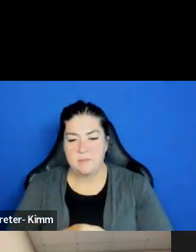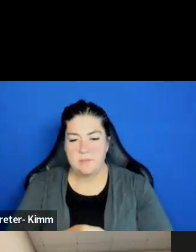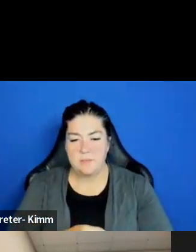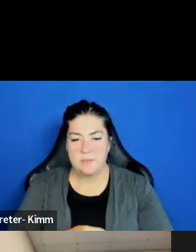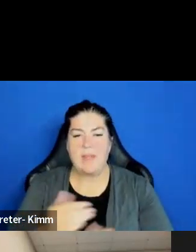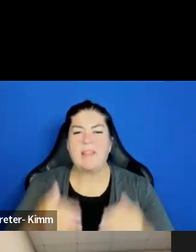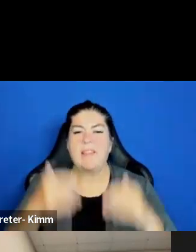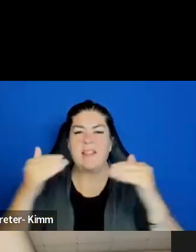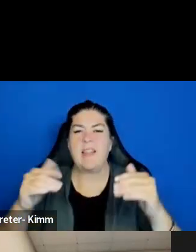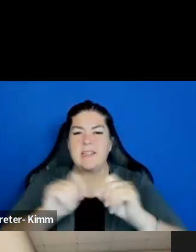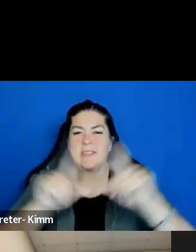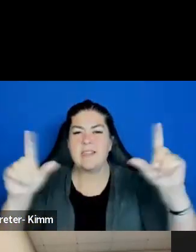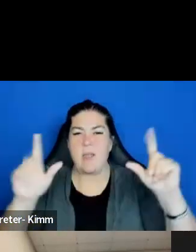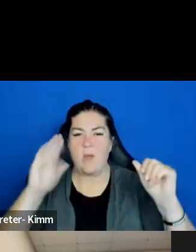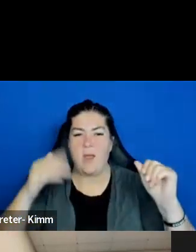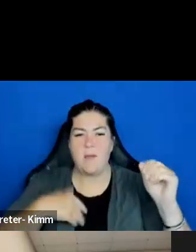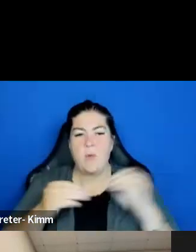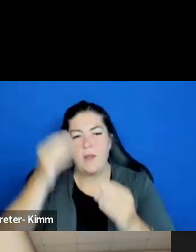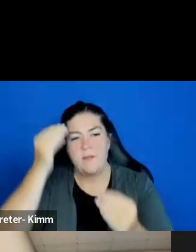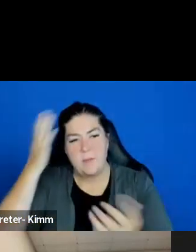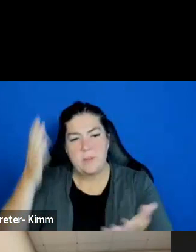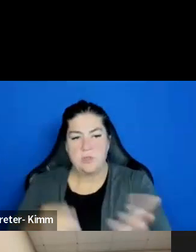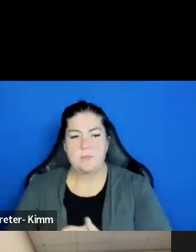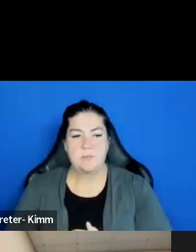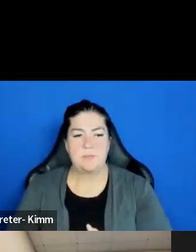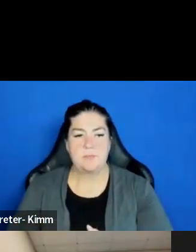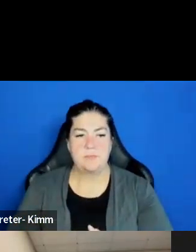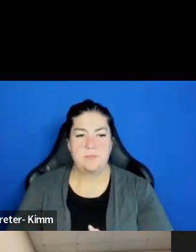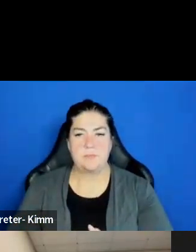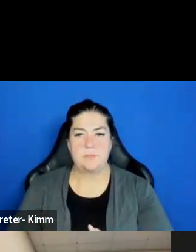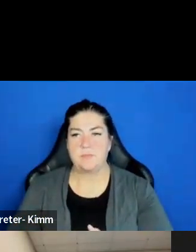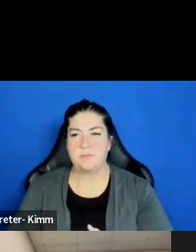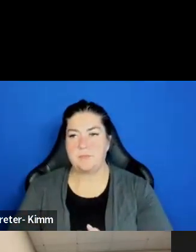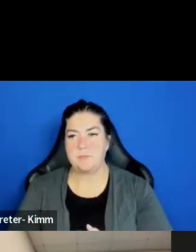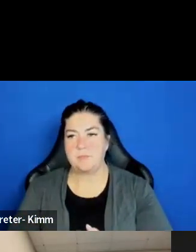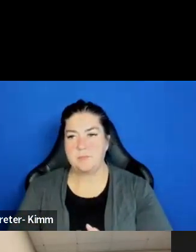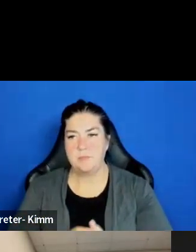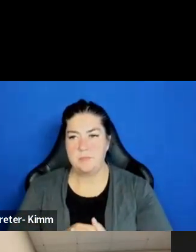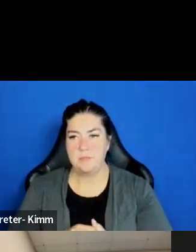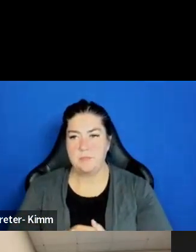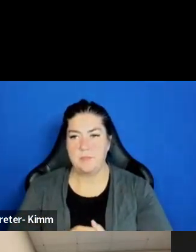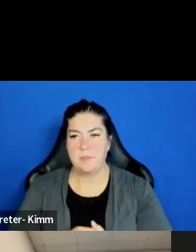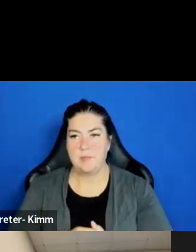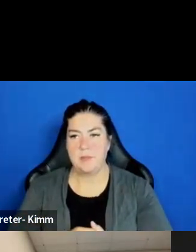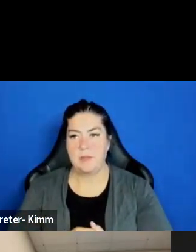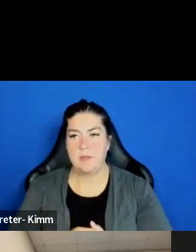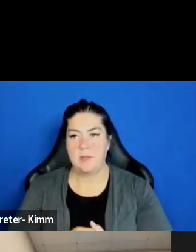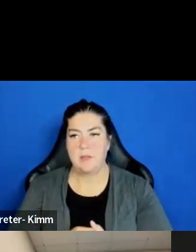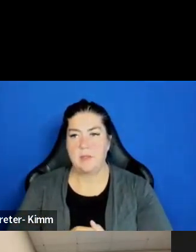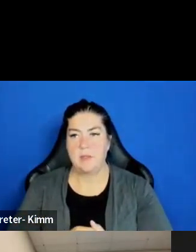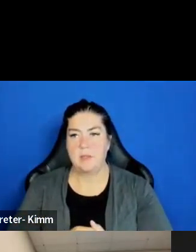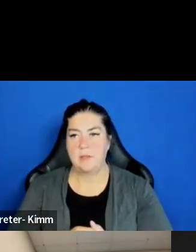will have the things that we'll be starting out. Okay, so this is for can we open hearing